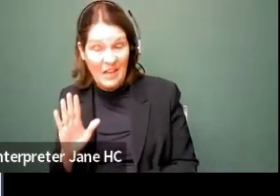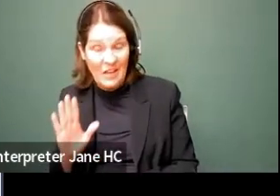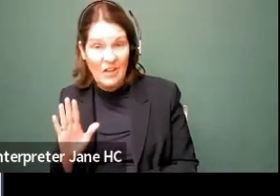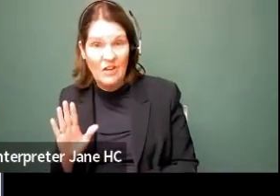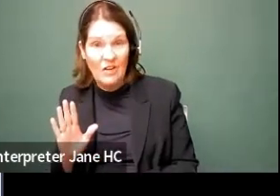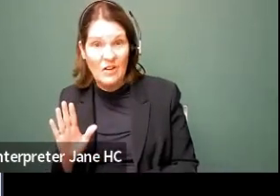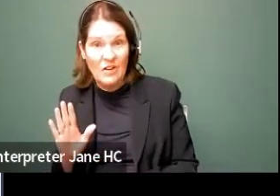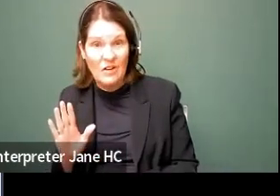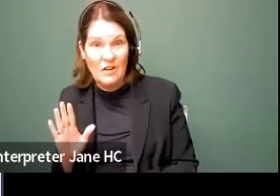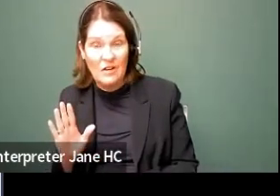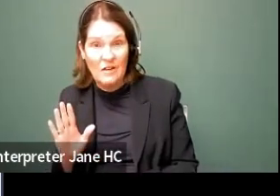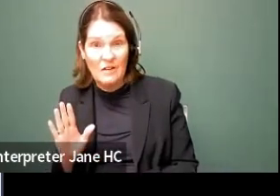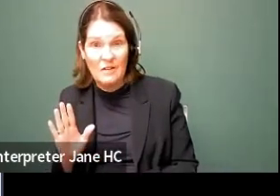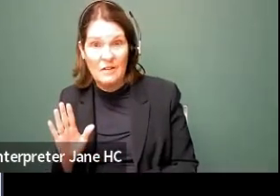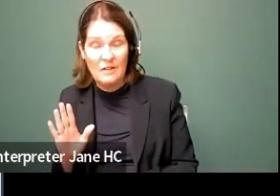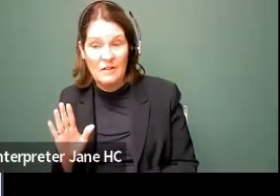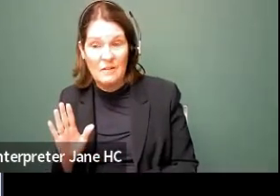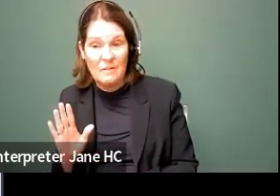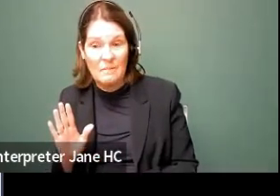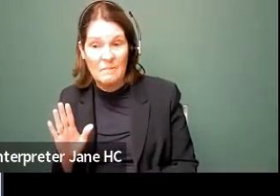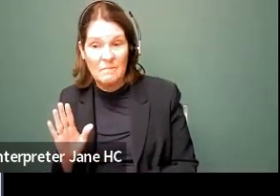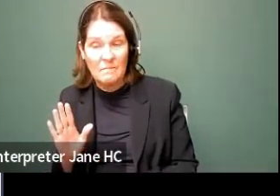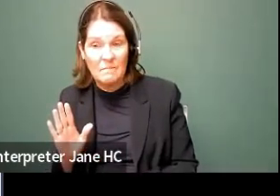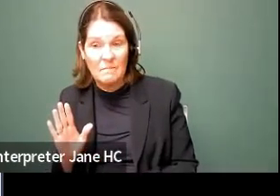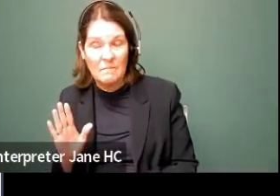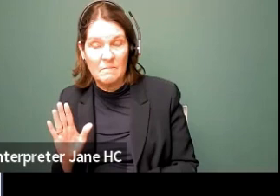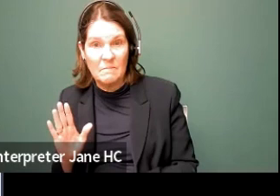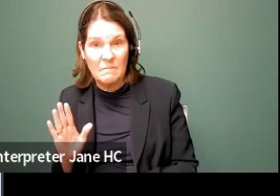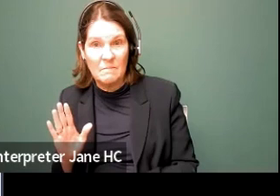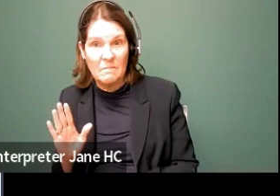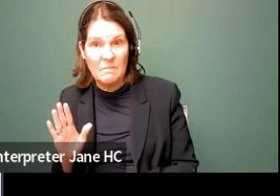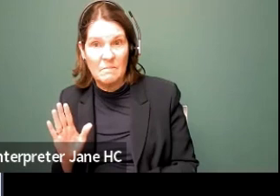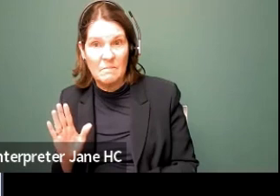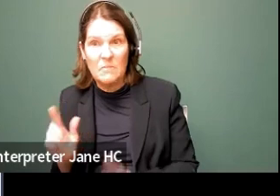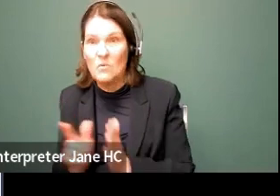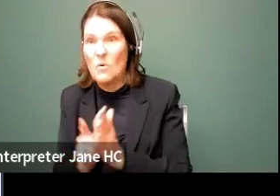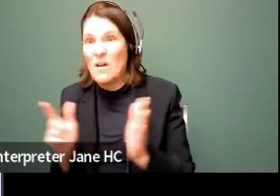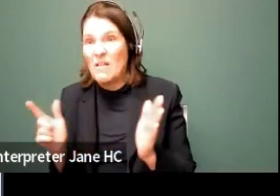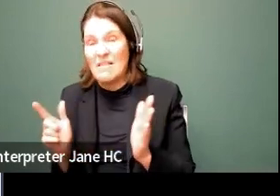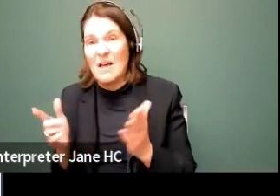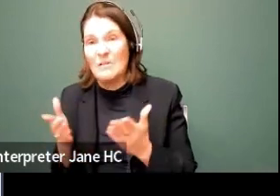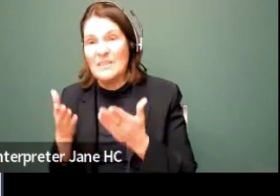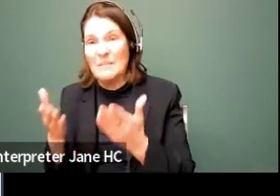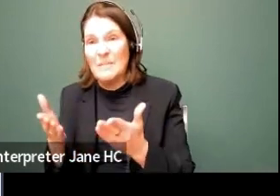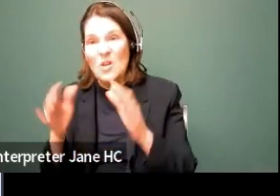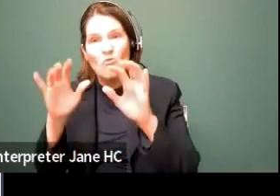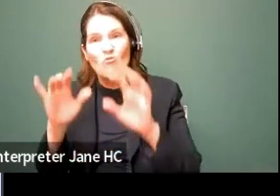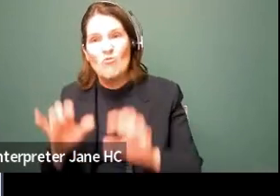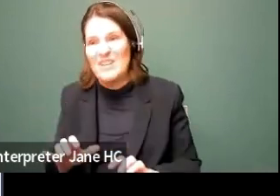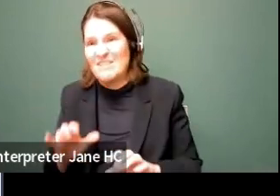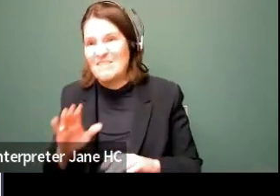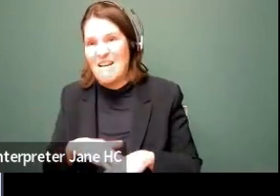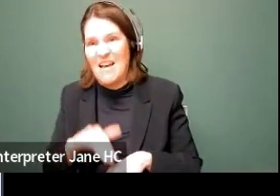they do not allow you to submit written testimony directly through this